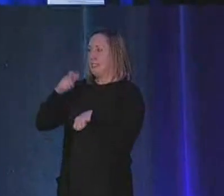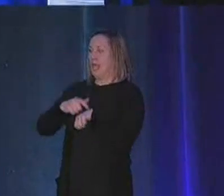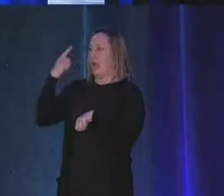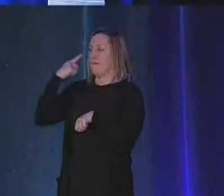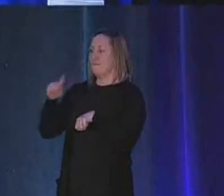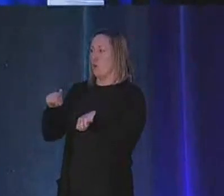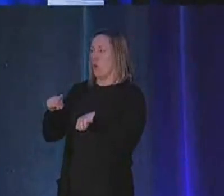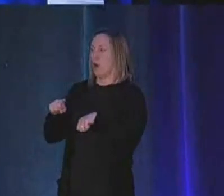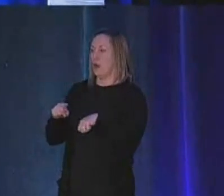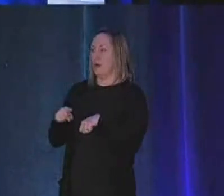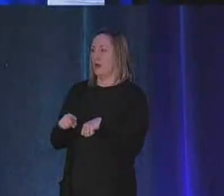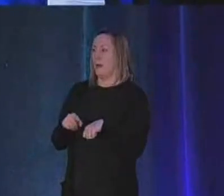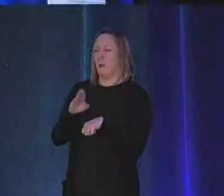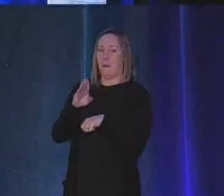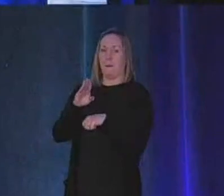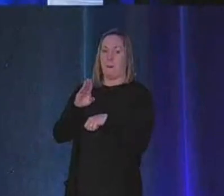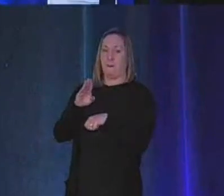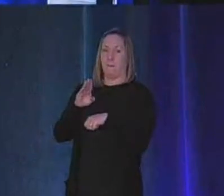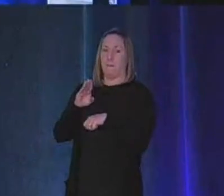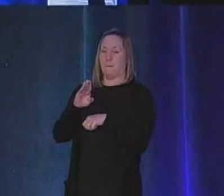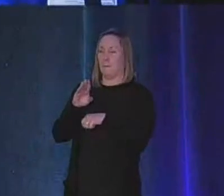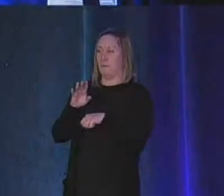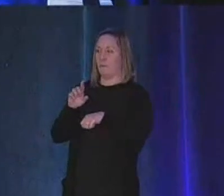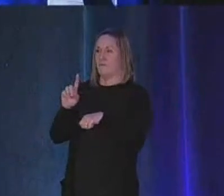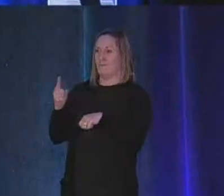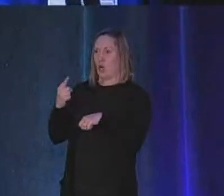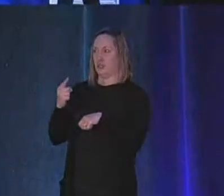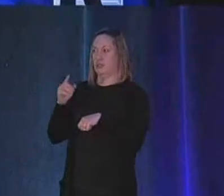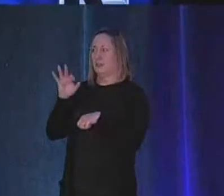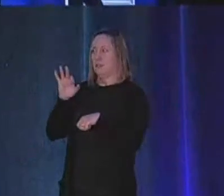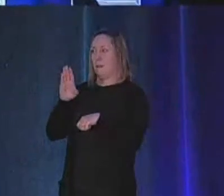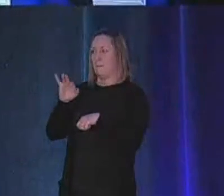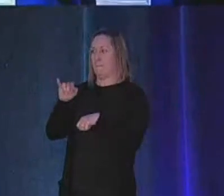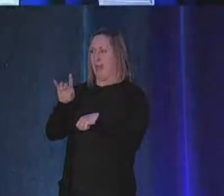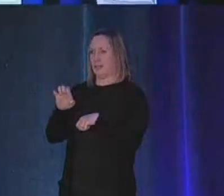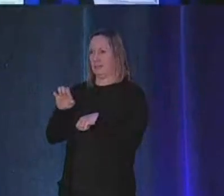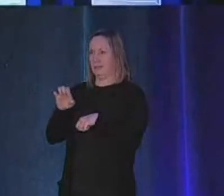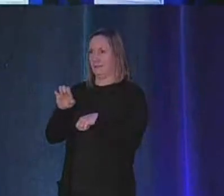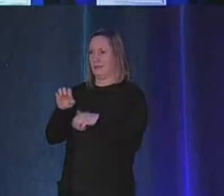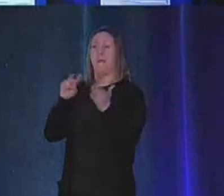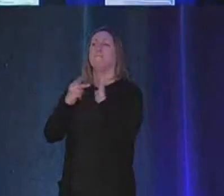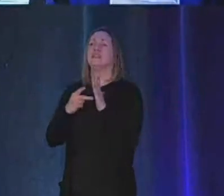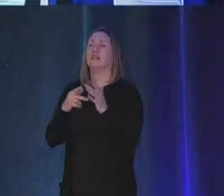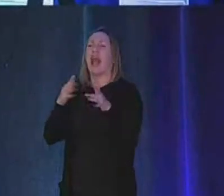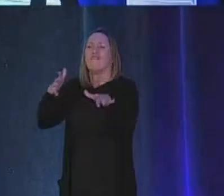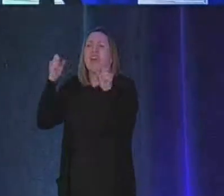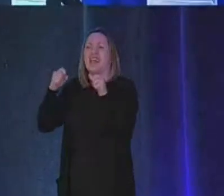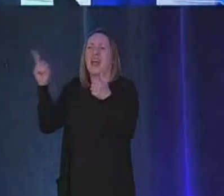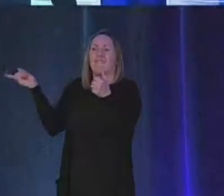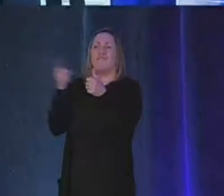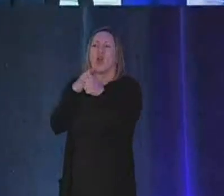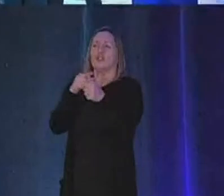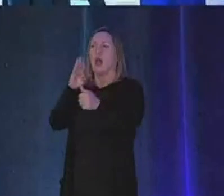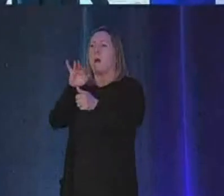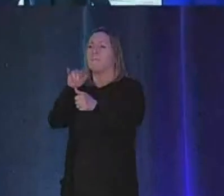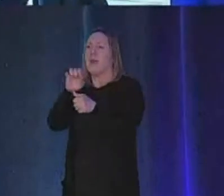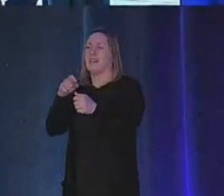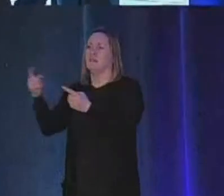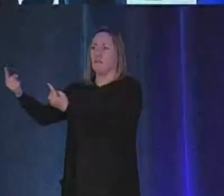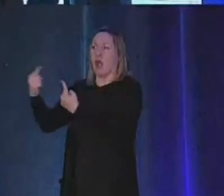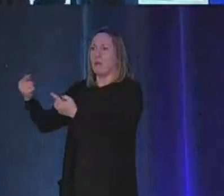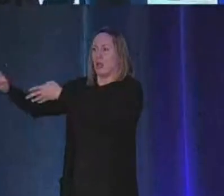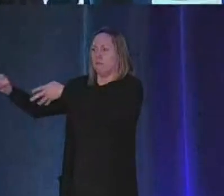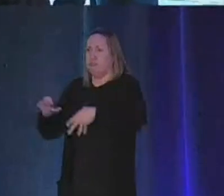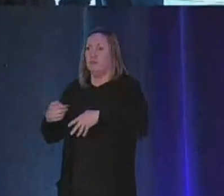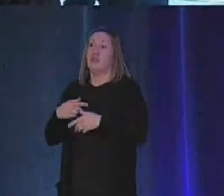is a very important metric as well, because what does it mean? Well, how quick is that first byte coming down the wire, all right? Really